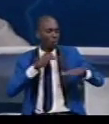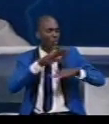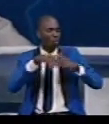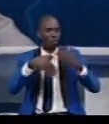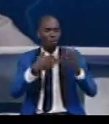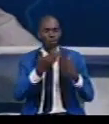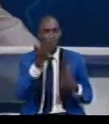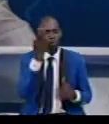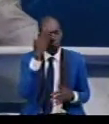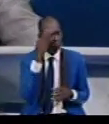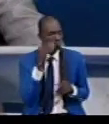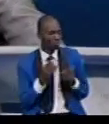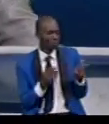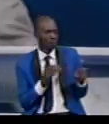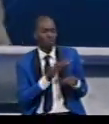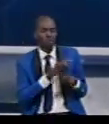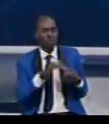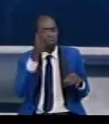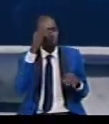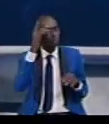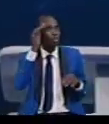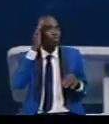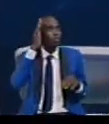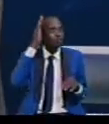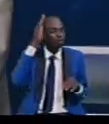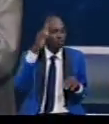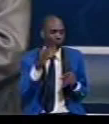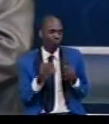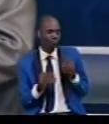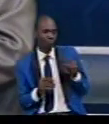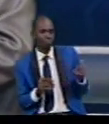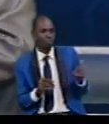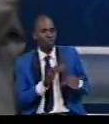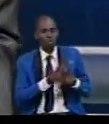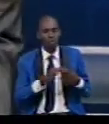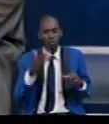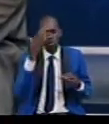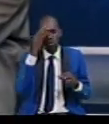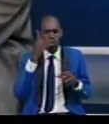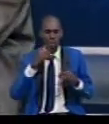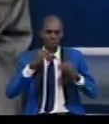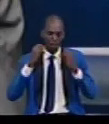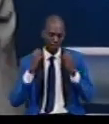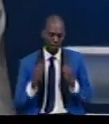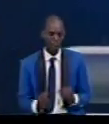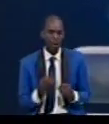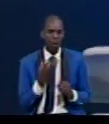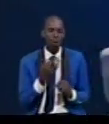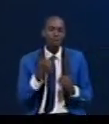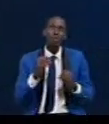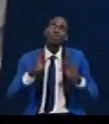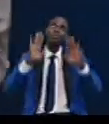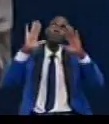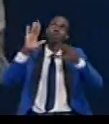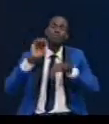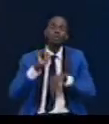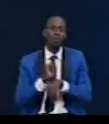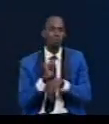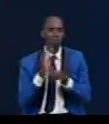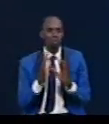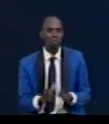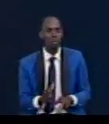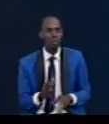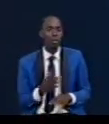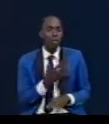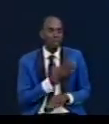doesn't know the future, a man who does not know the power of the miracle worker. He tells you something, make